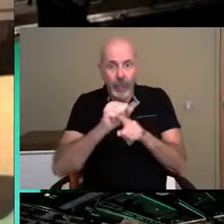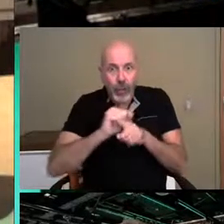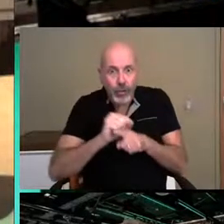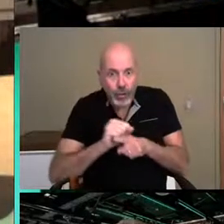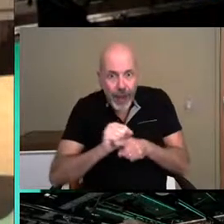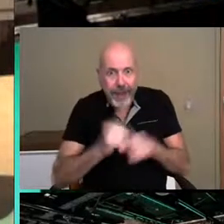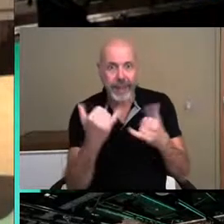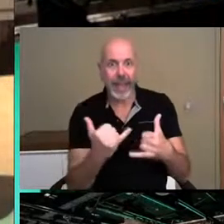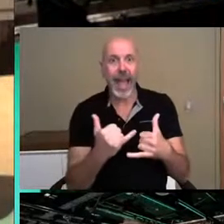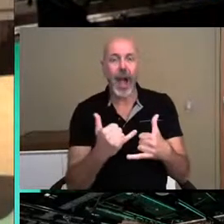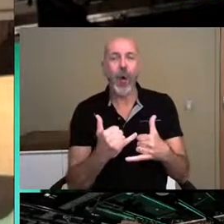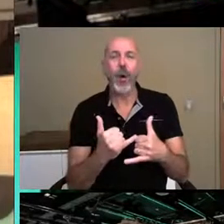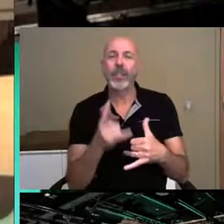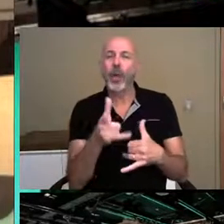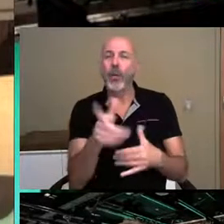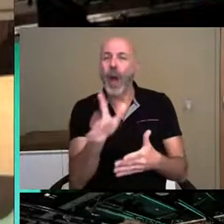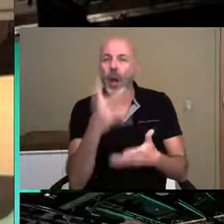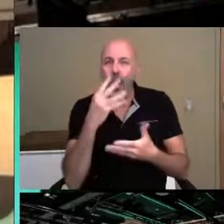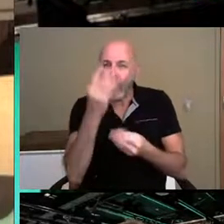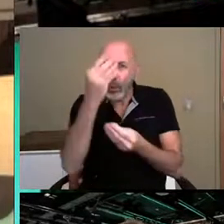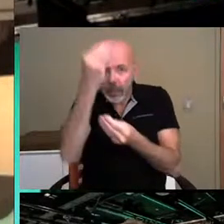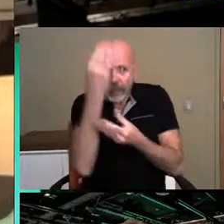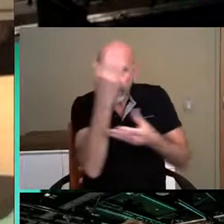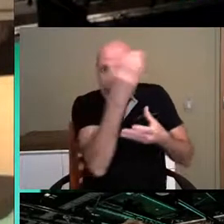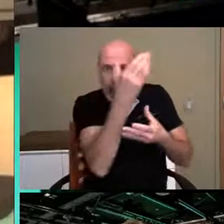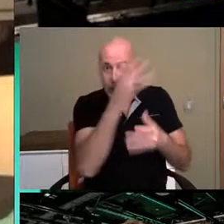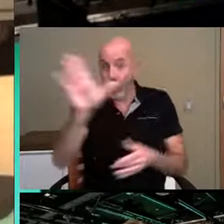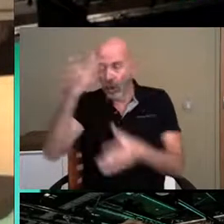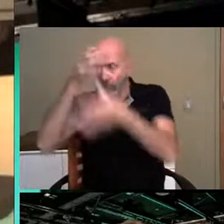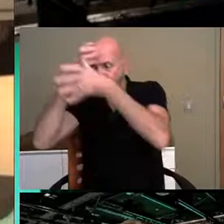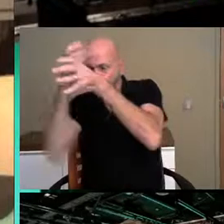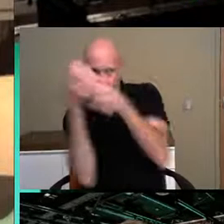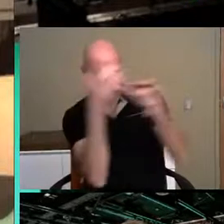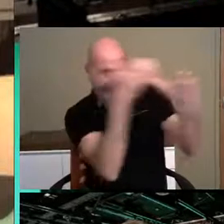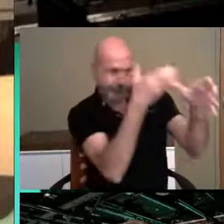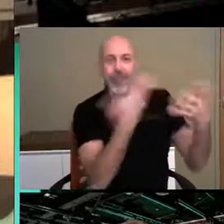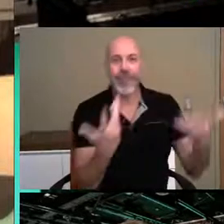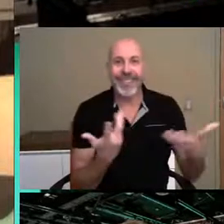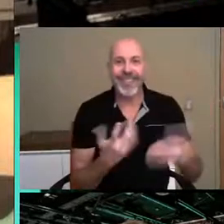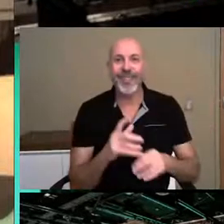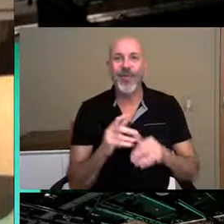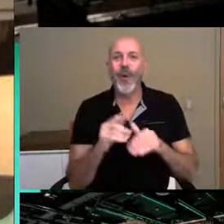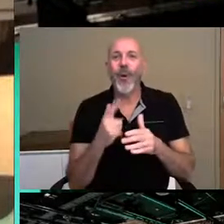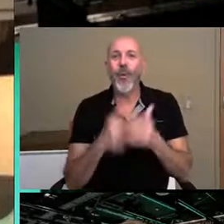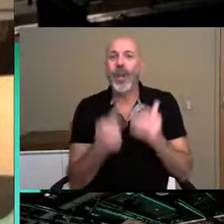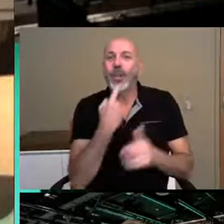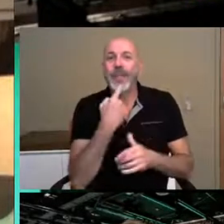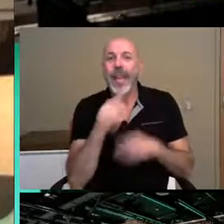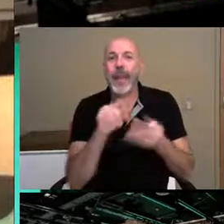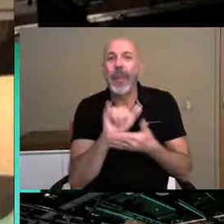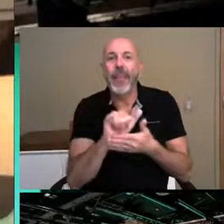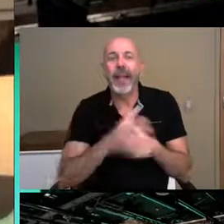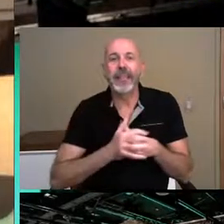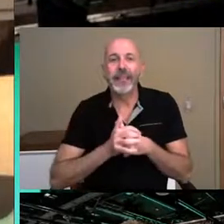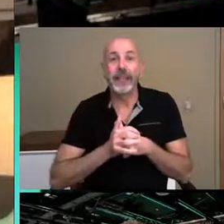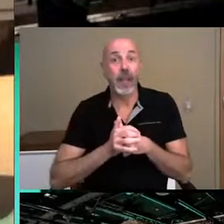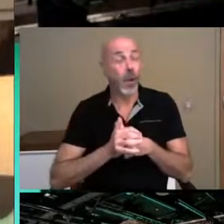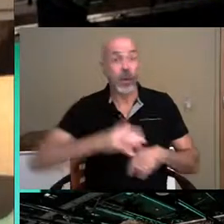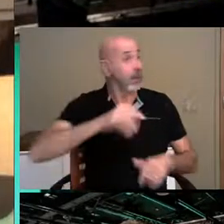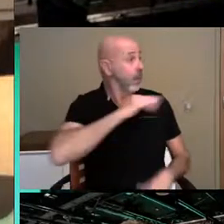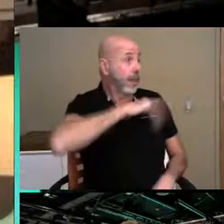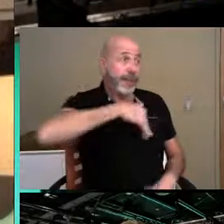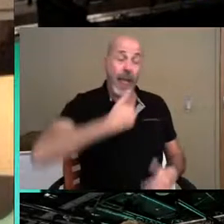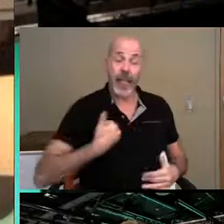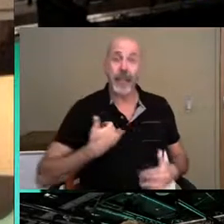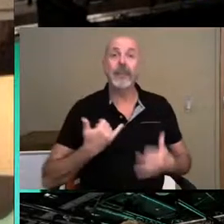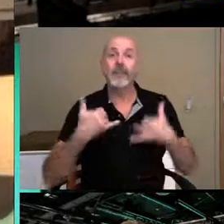have your insights. So what else would you like to say about the 5K run and walk? Well, it's not too late. I mean, we still